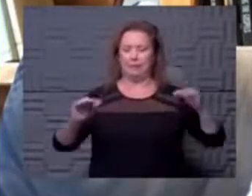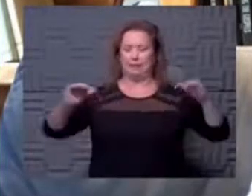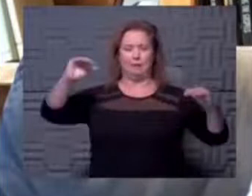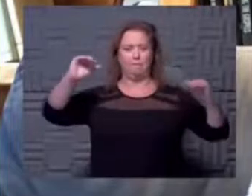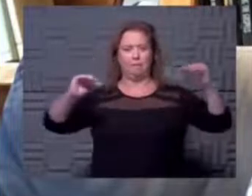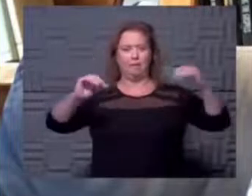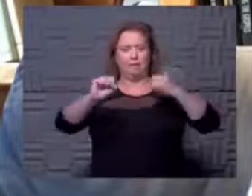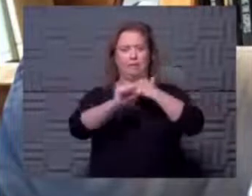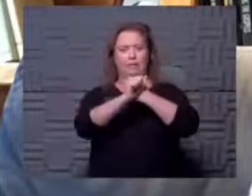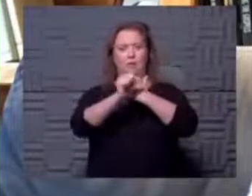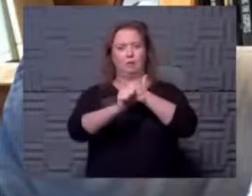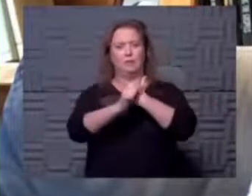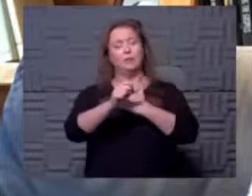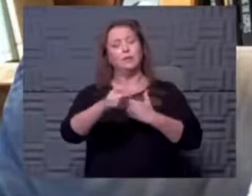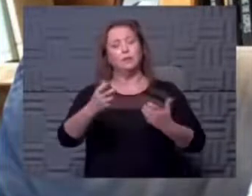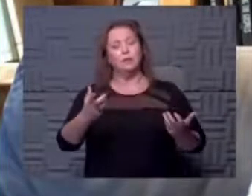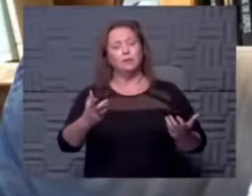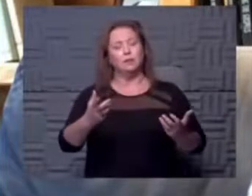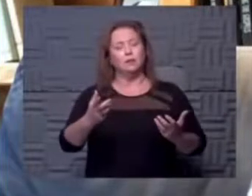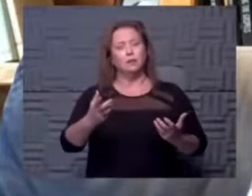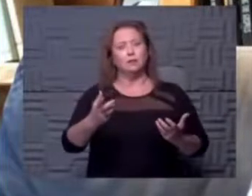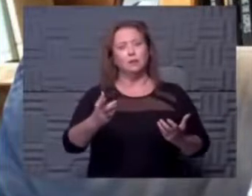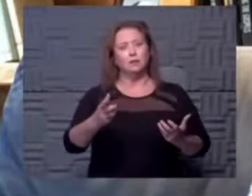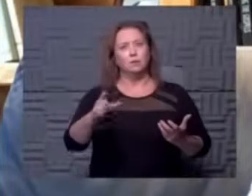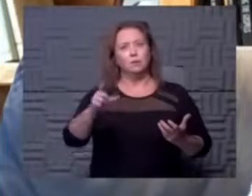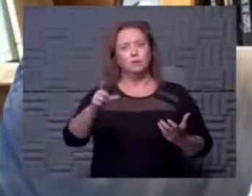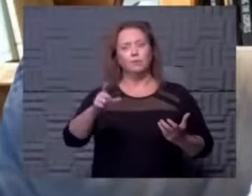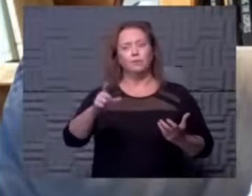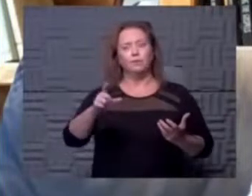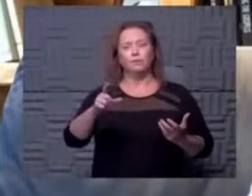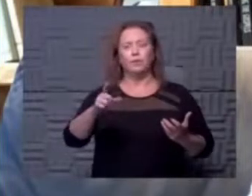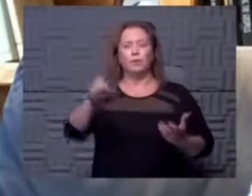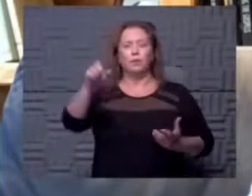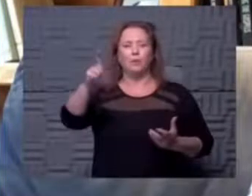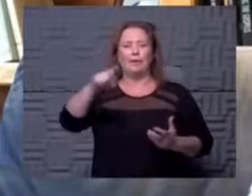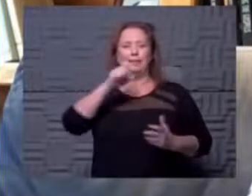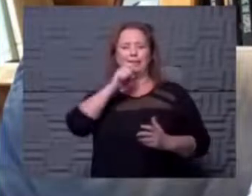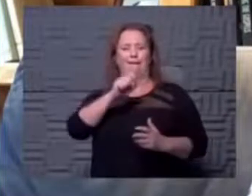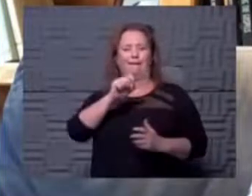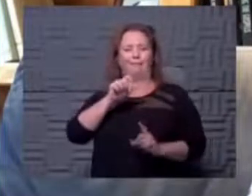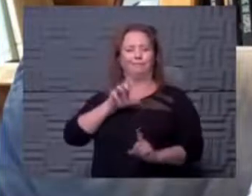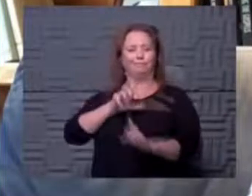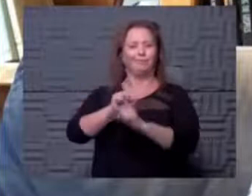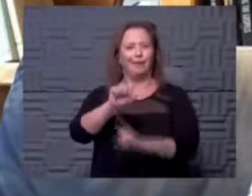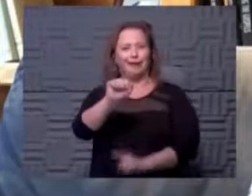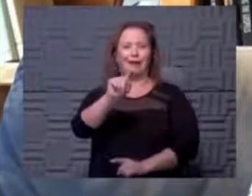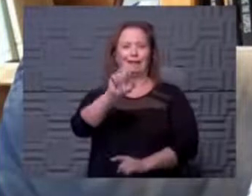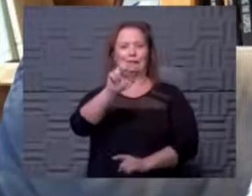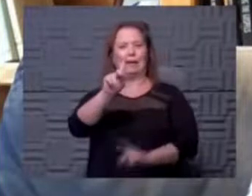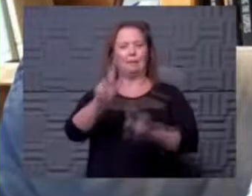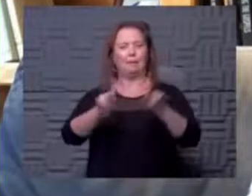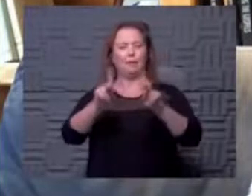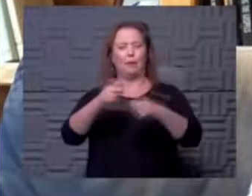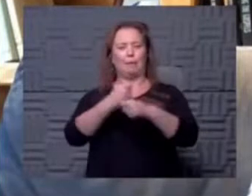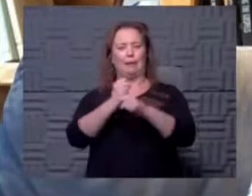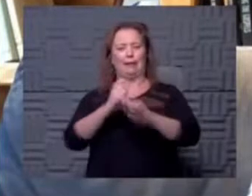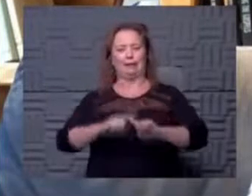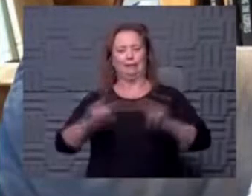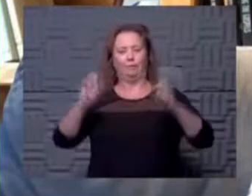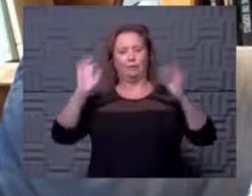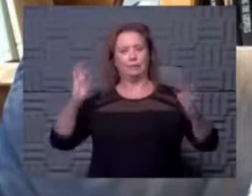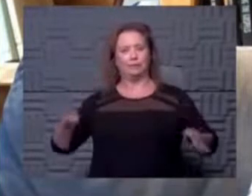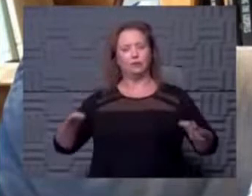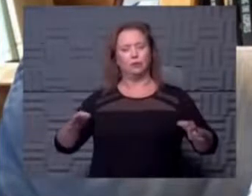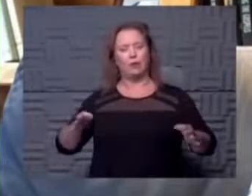it. But we need to not, for lack of better words, attack people that make different decisions. I truly believe